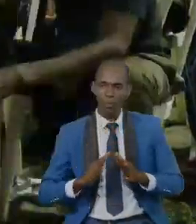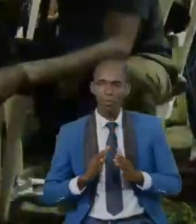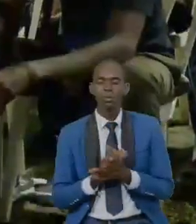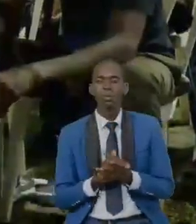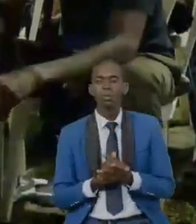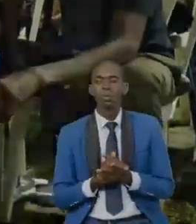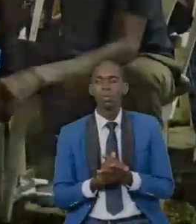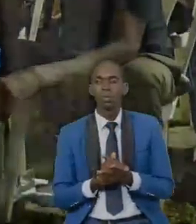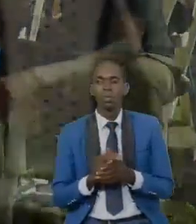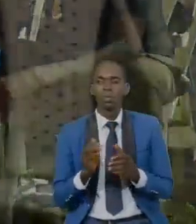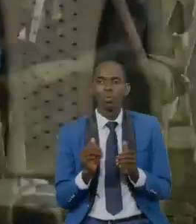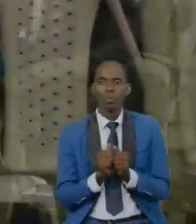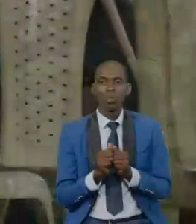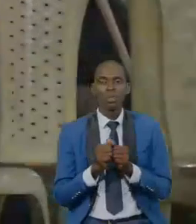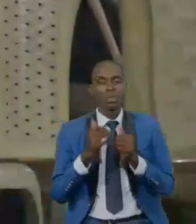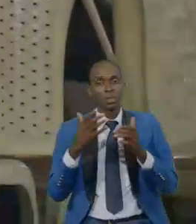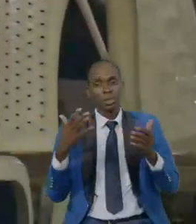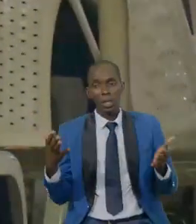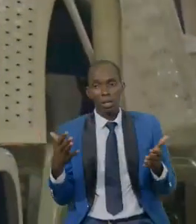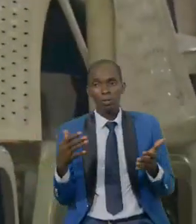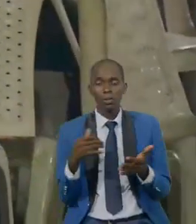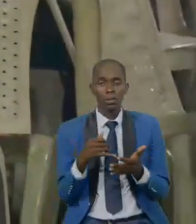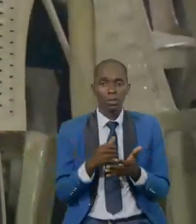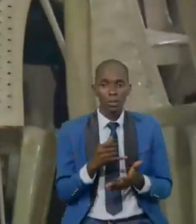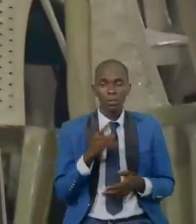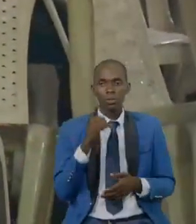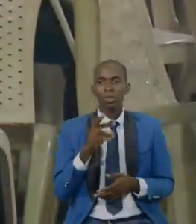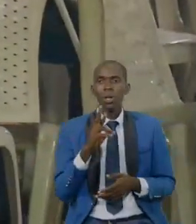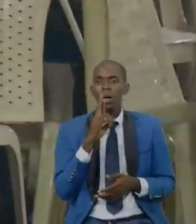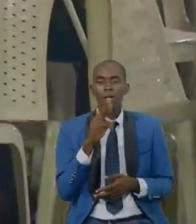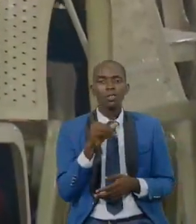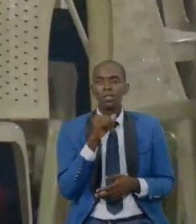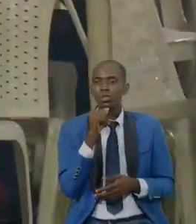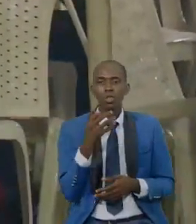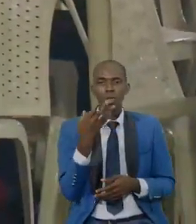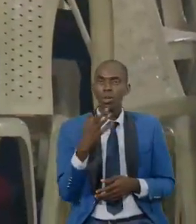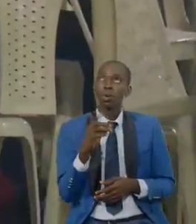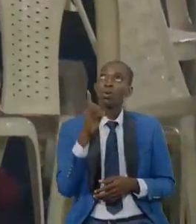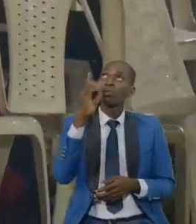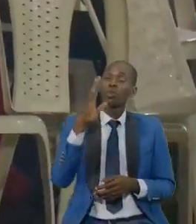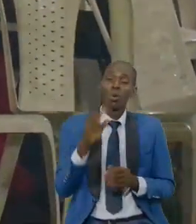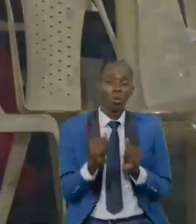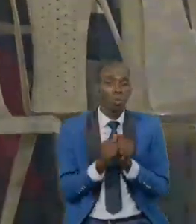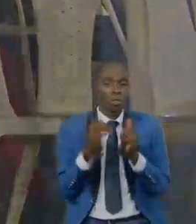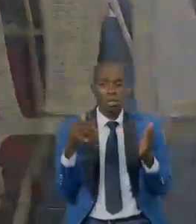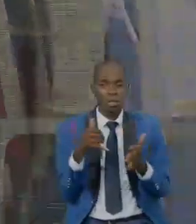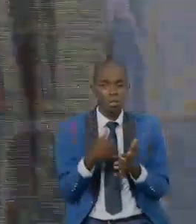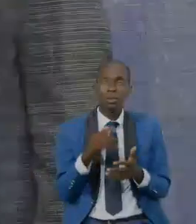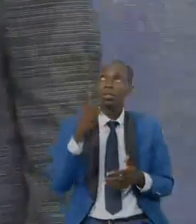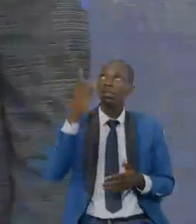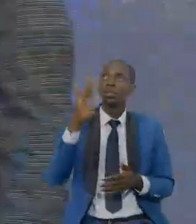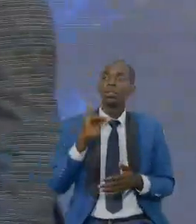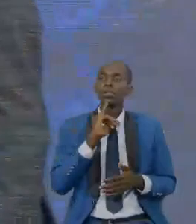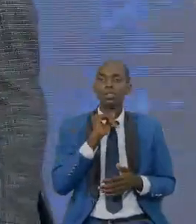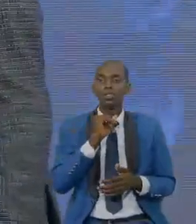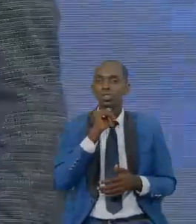Without it, you are not of God. Without it, God is not for you.